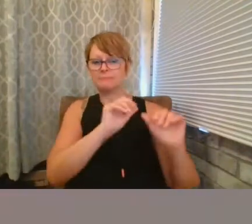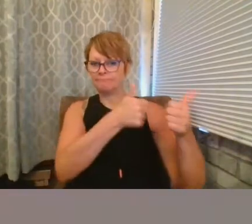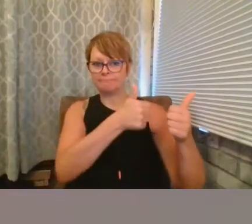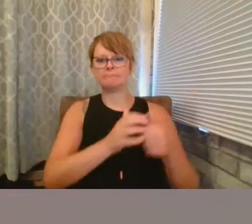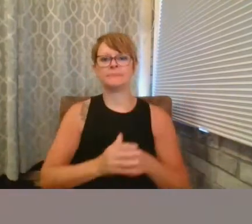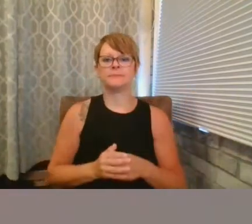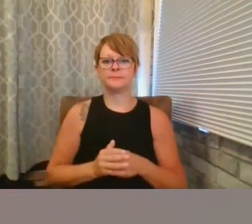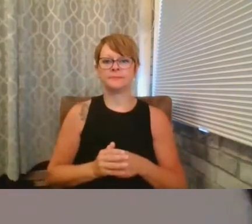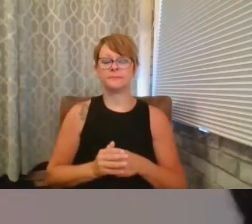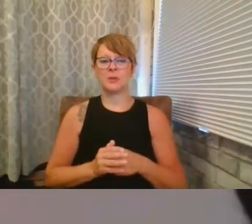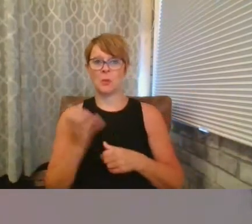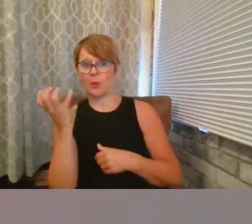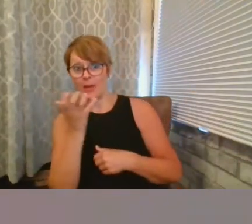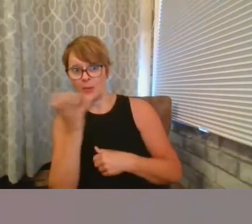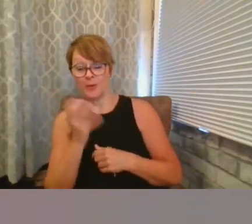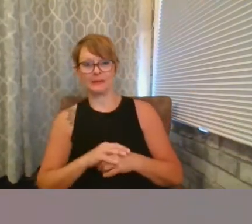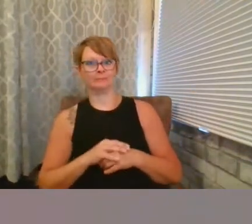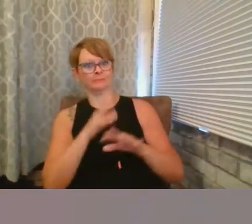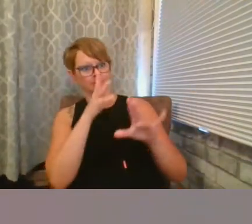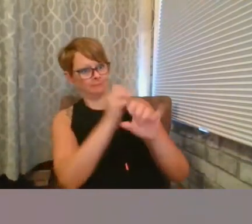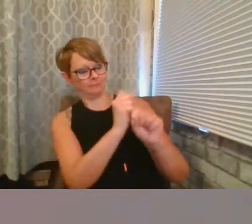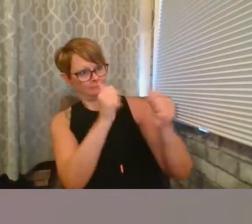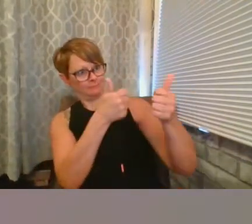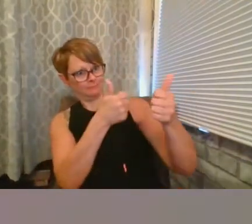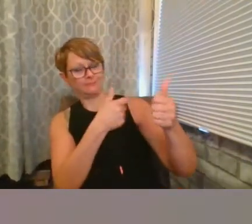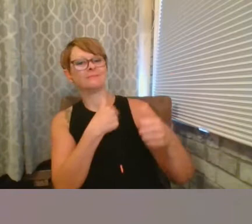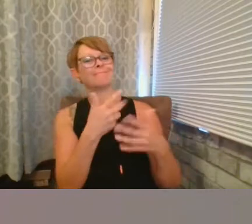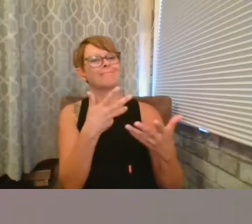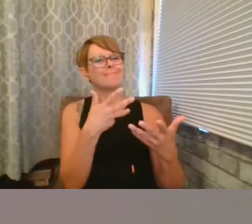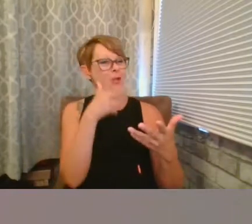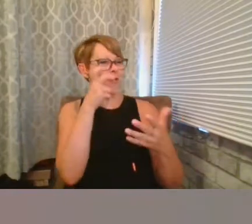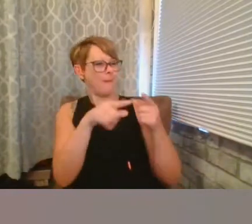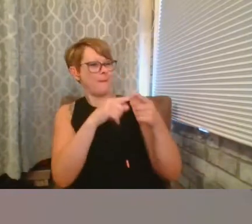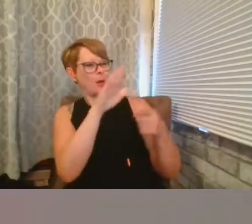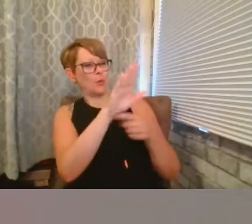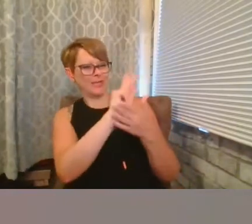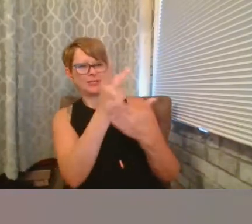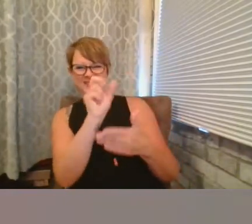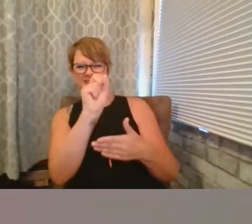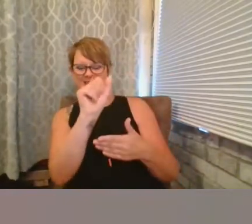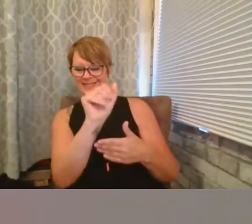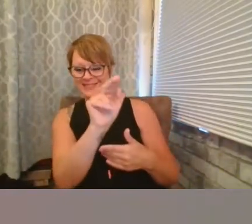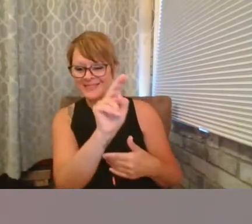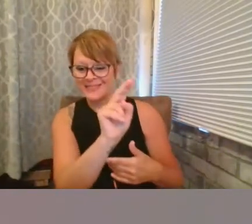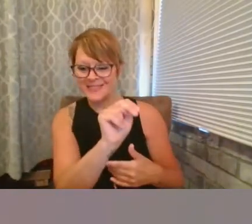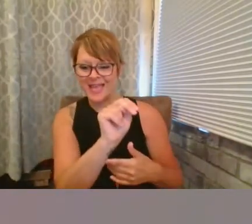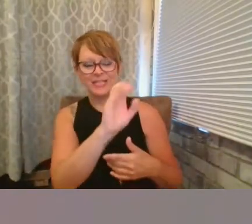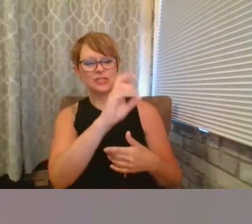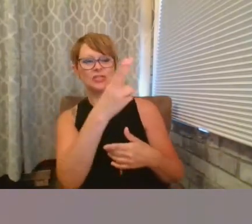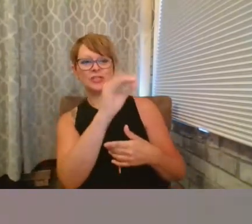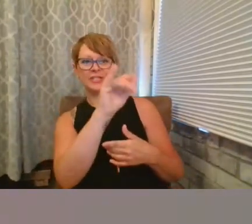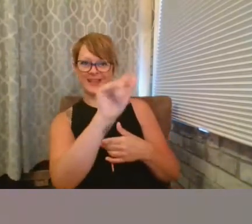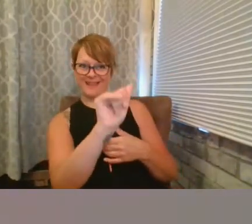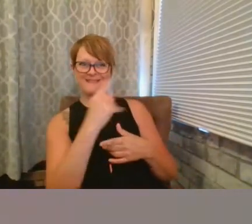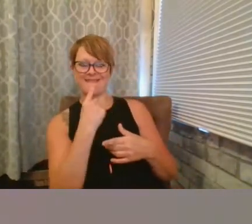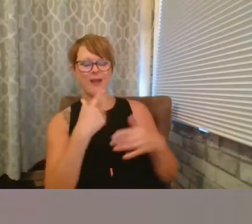Wow. Fascinating. I've heard about that kitchen and that restaurant. It's awesome. So my next week,